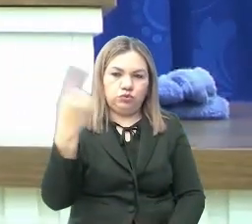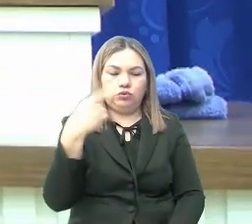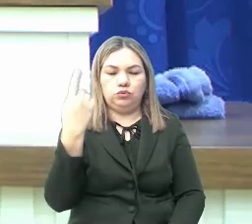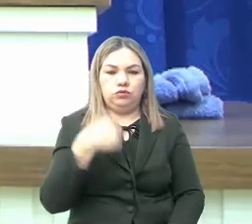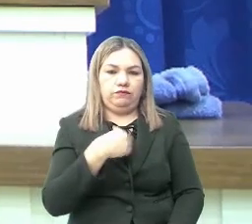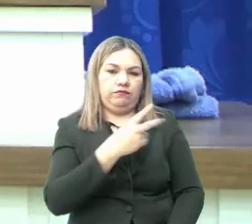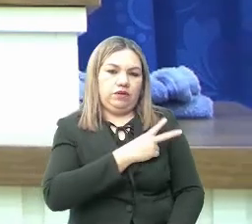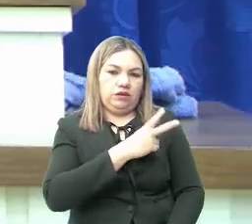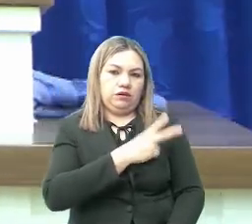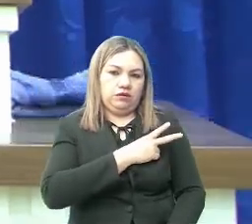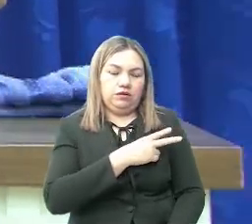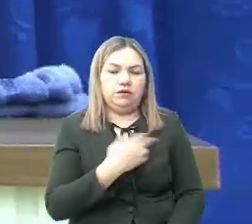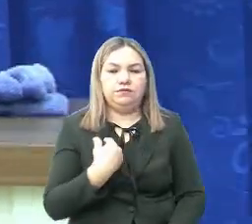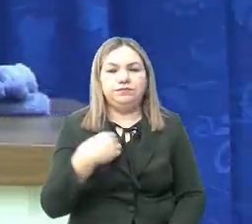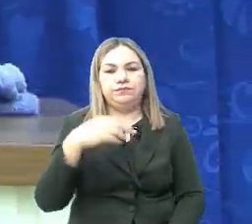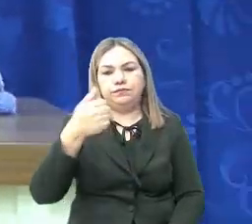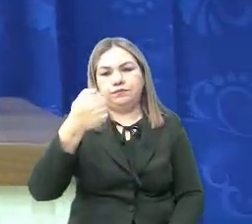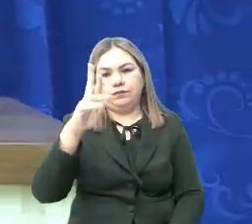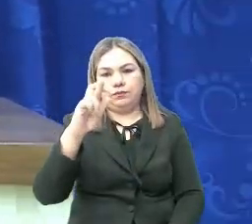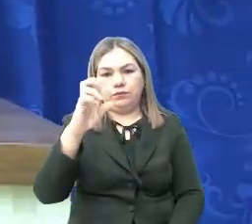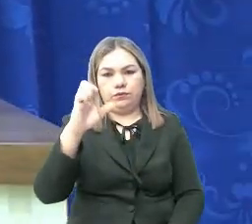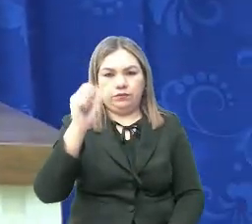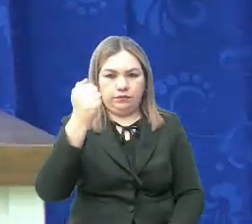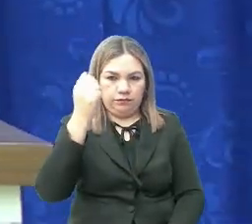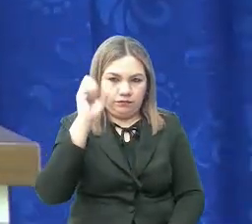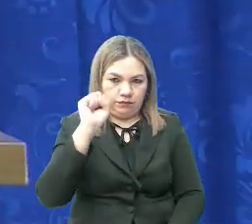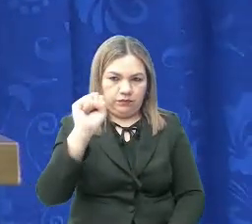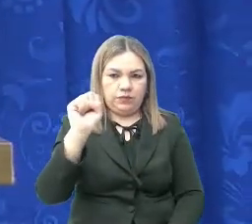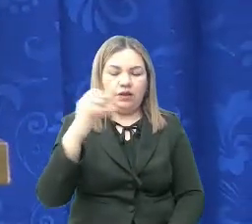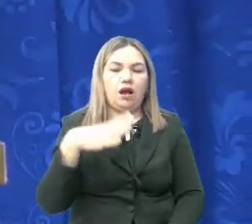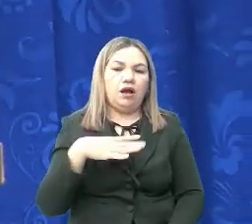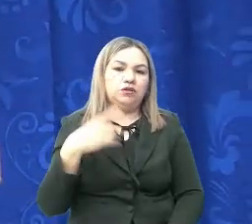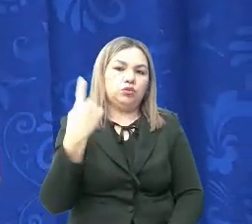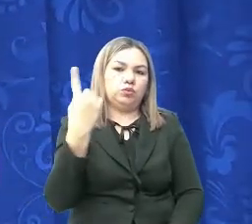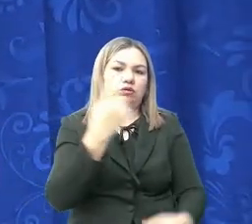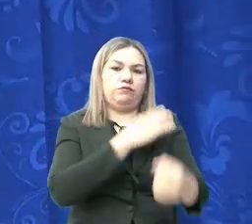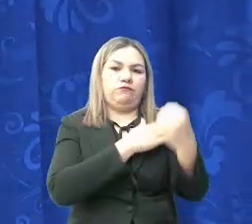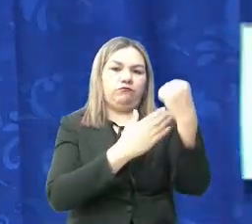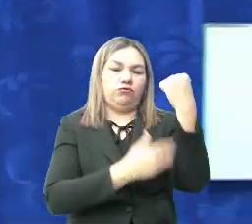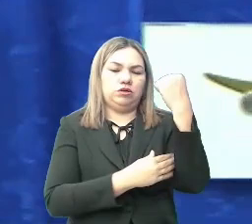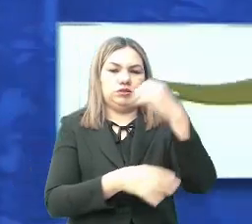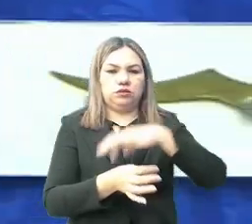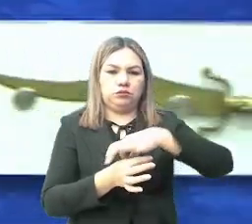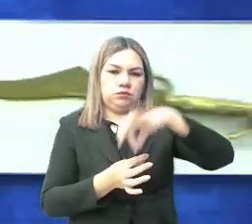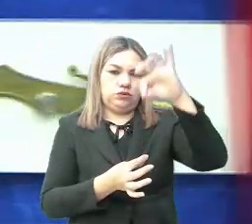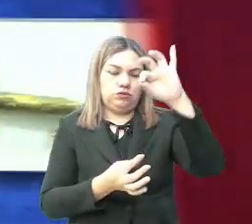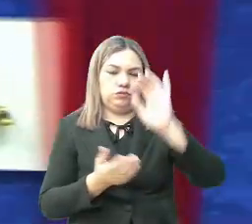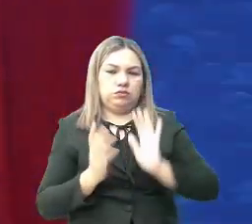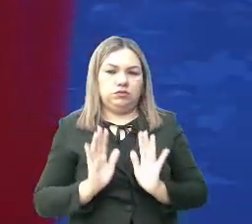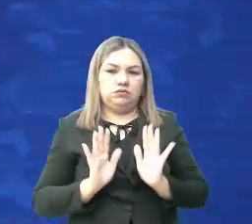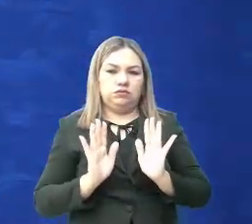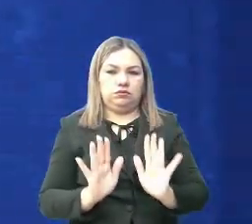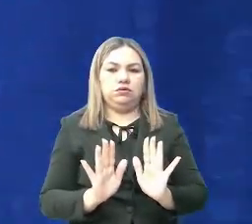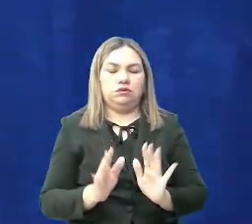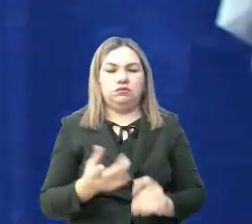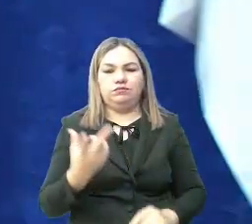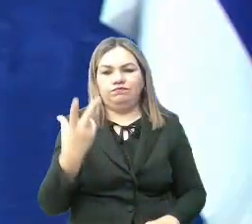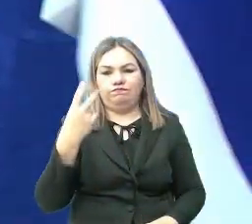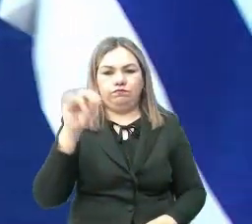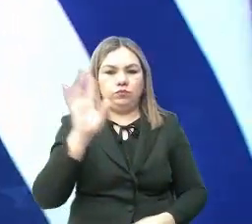to His name. But there's a spiritual strength that detains you. Sometimes you don't go up, and